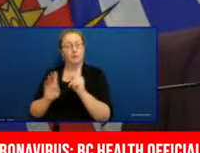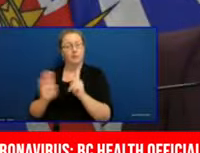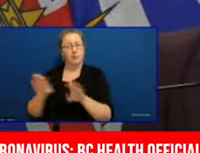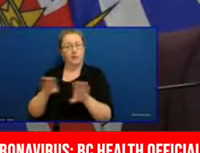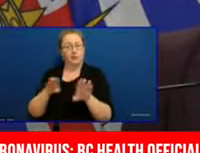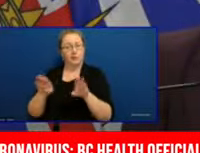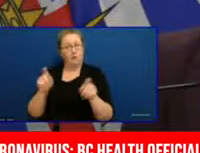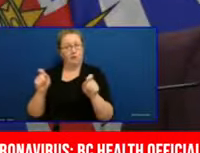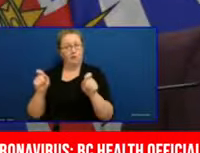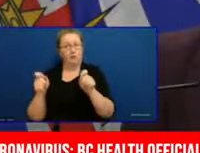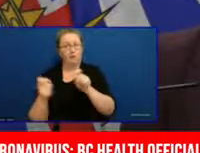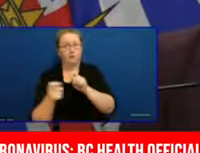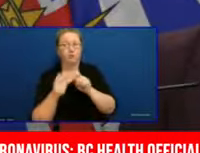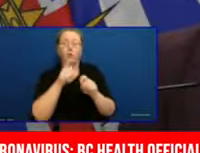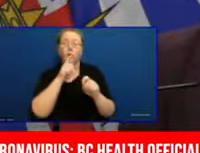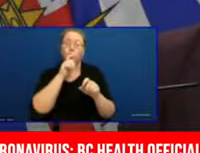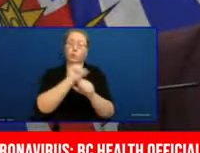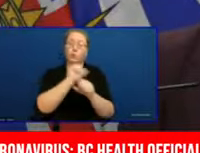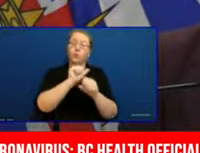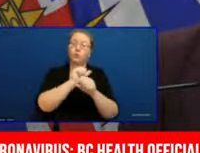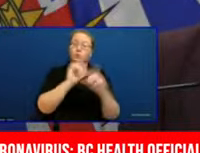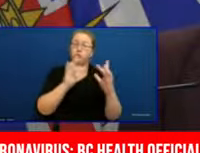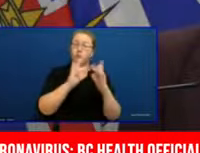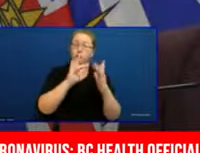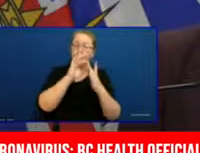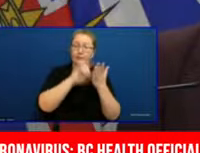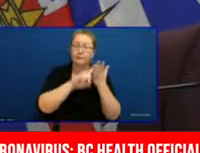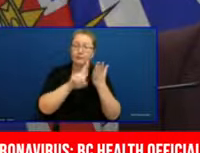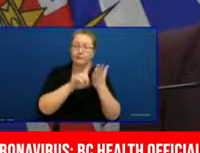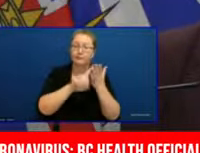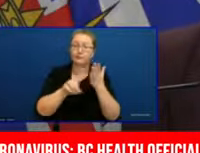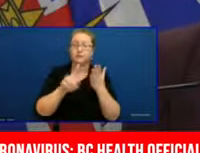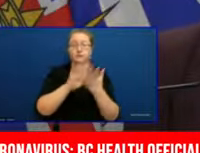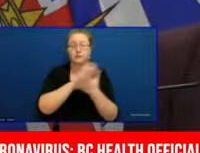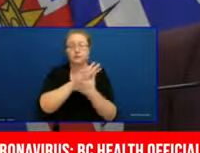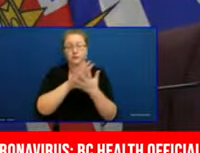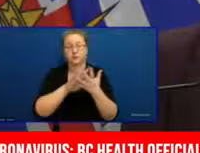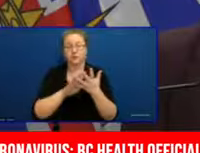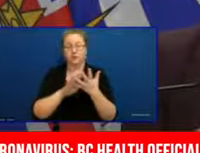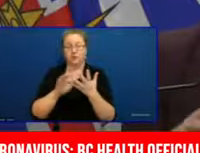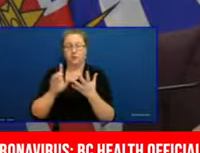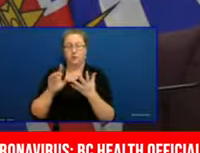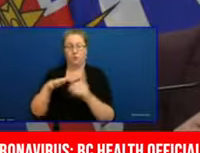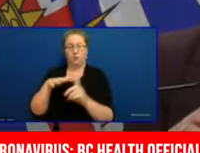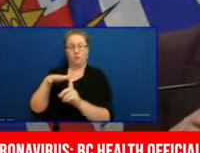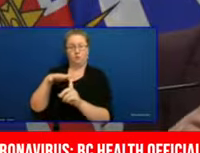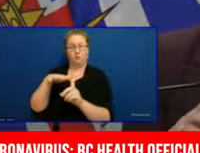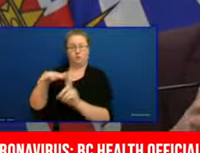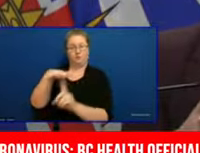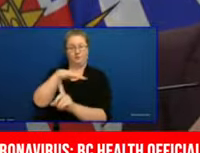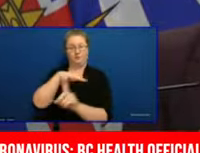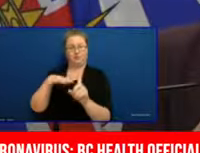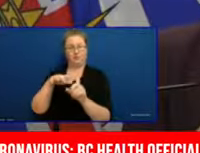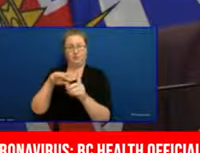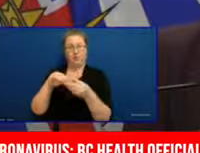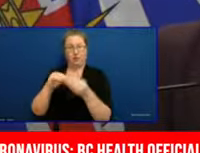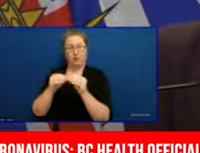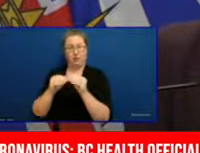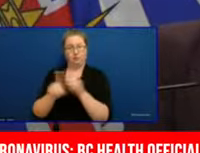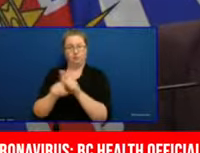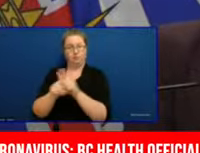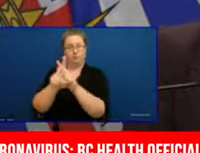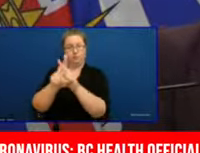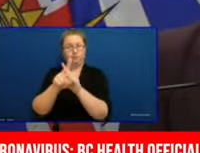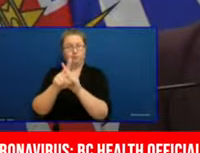people who work on the front lines in contact tracing, and the settings that we're seeing the cases are ones that